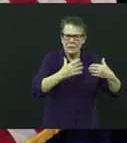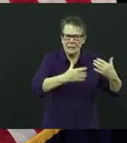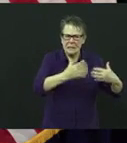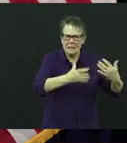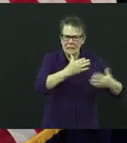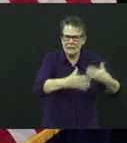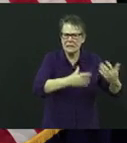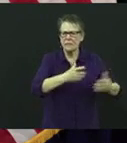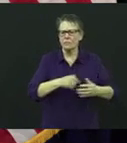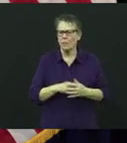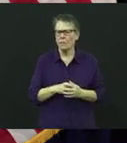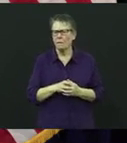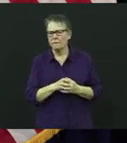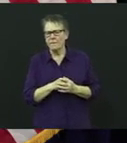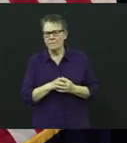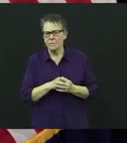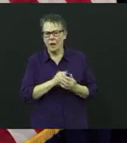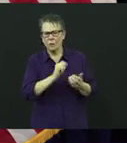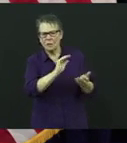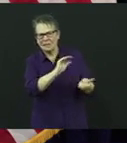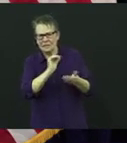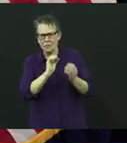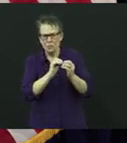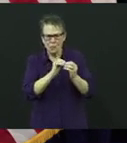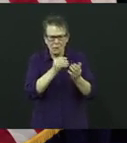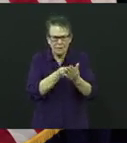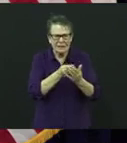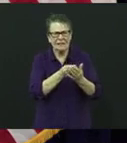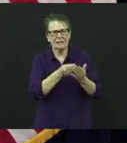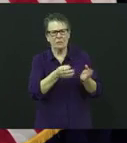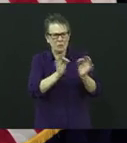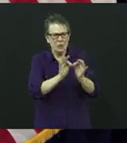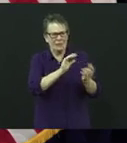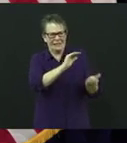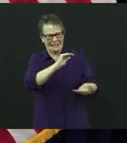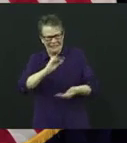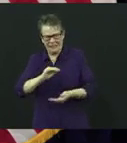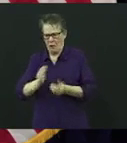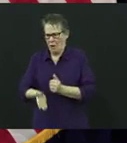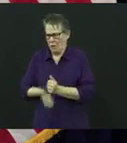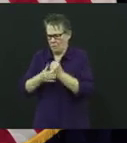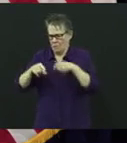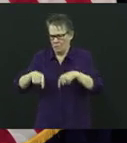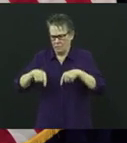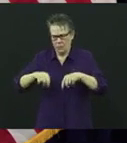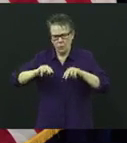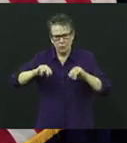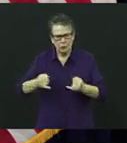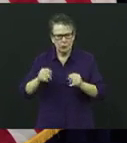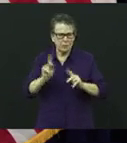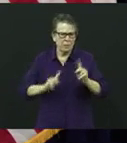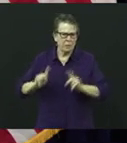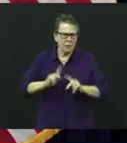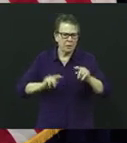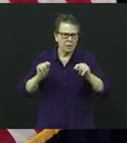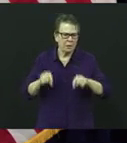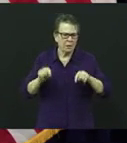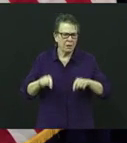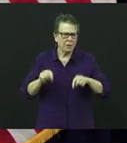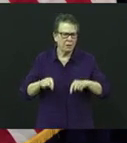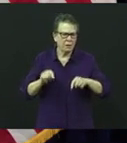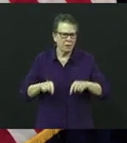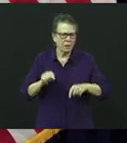direct cash infusion from Washington to states will soon happen. I'm knocking on wood as I say that. I fully intend to